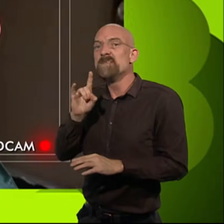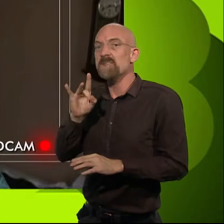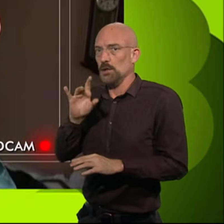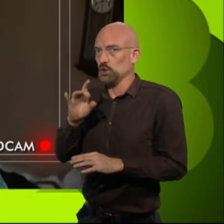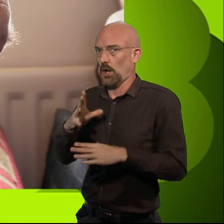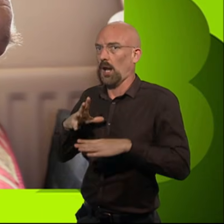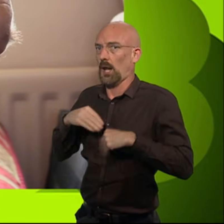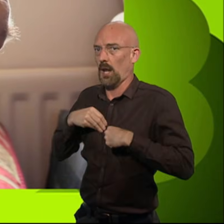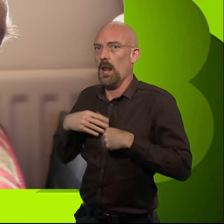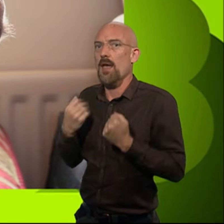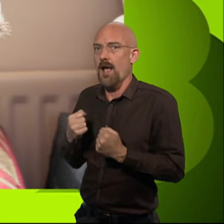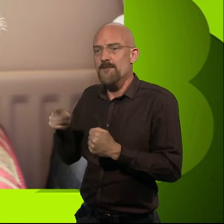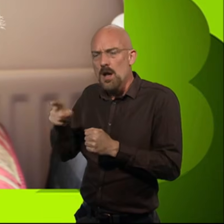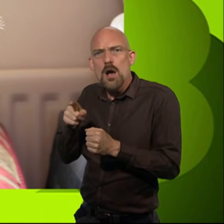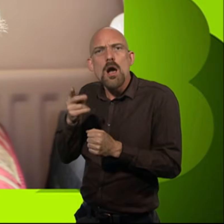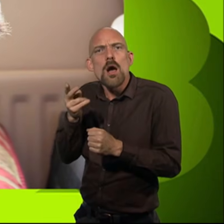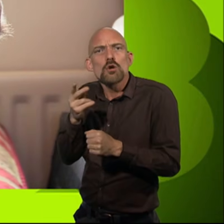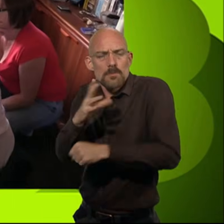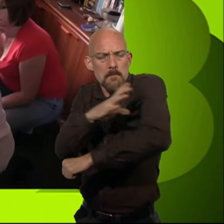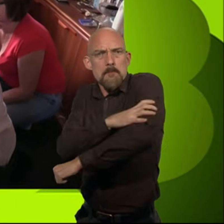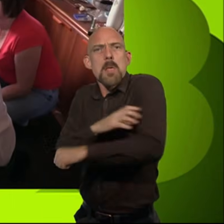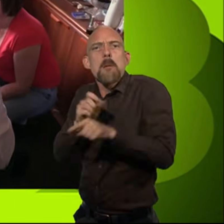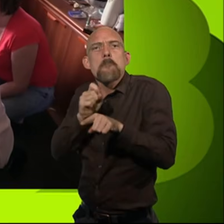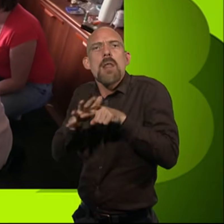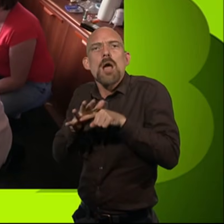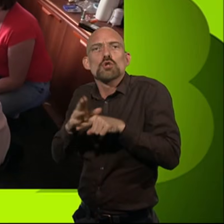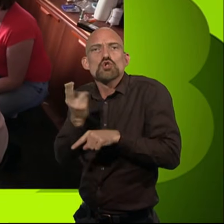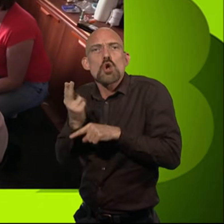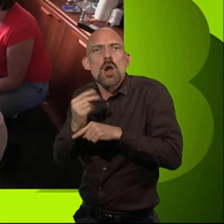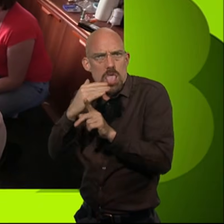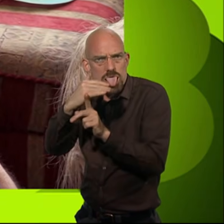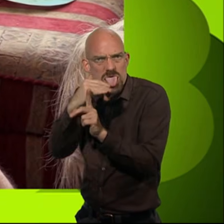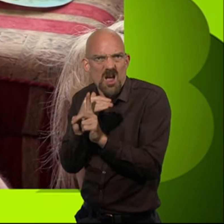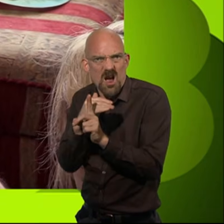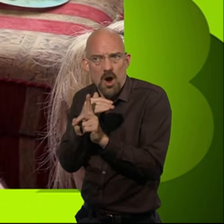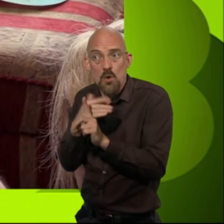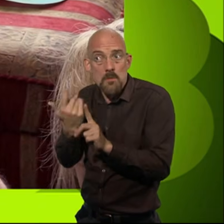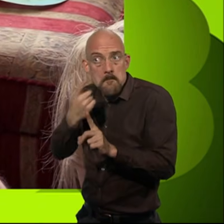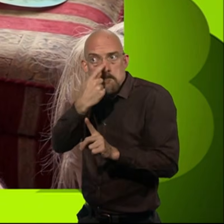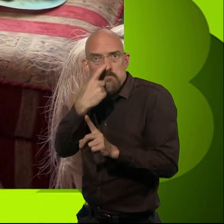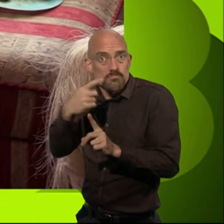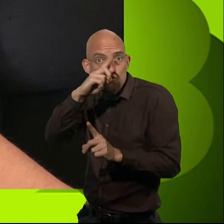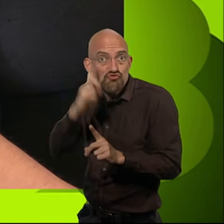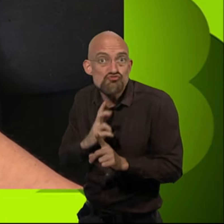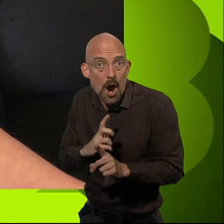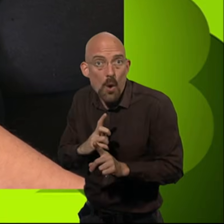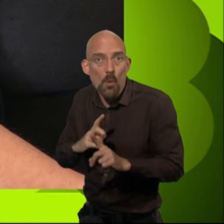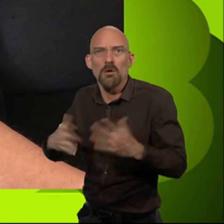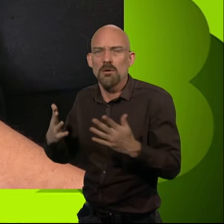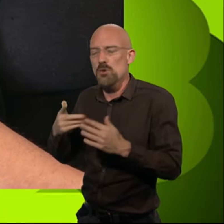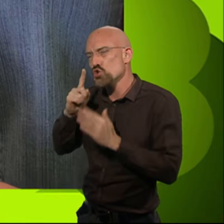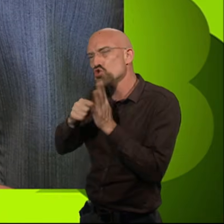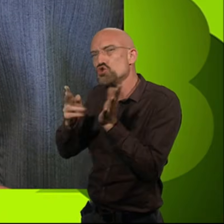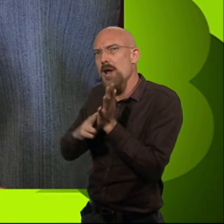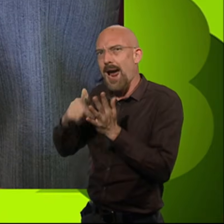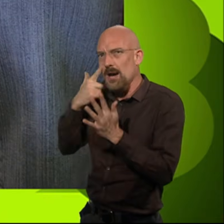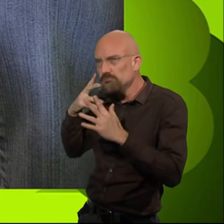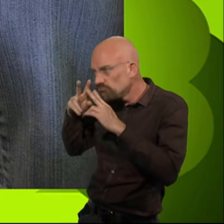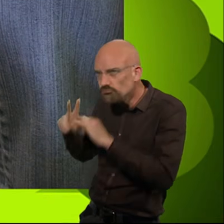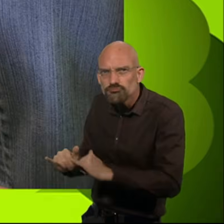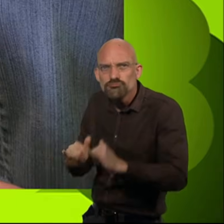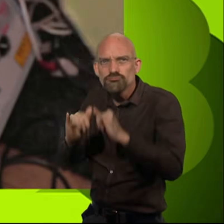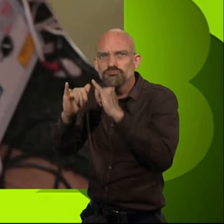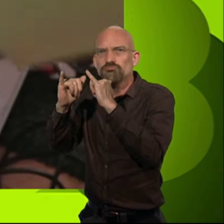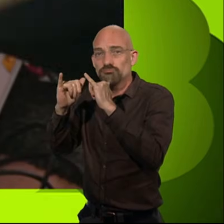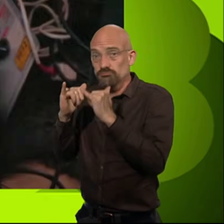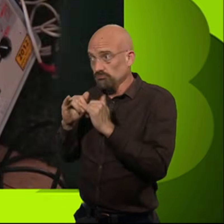sugar low? Did he have a stroke? Jan begins a thorough examination to figure out why Frank might have fallen, doing a manoeuvre he does